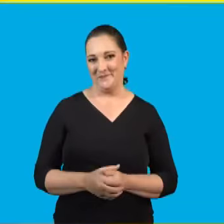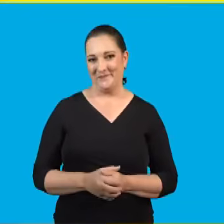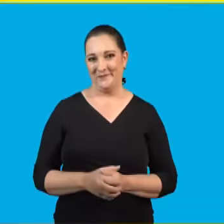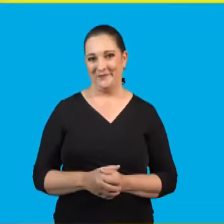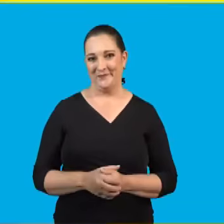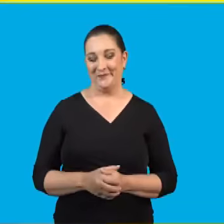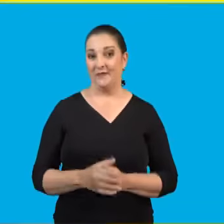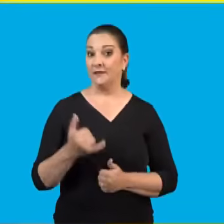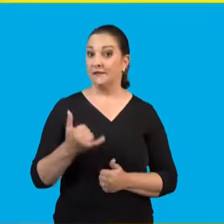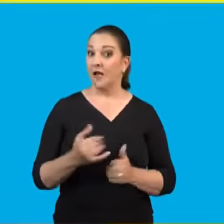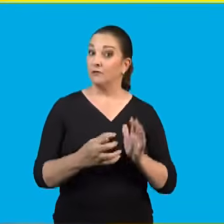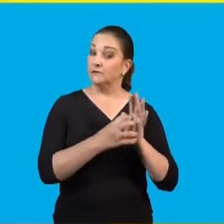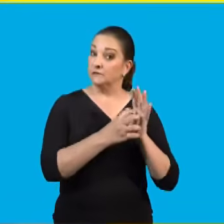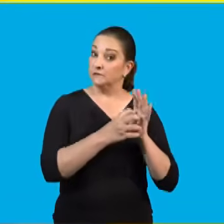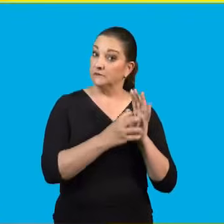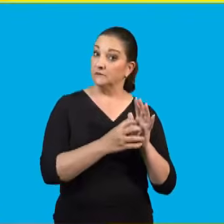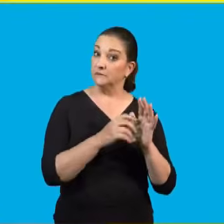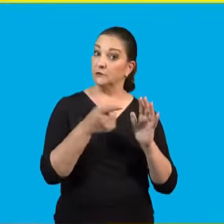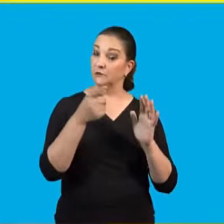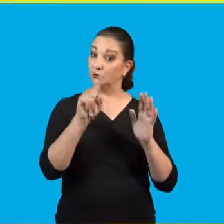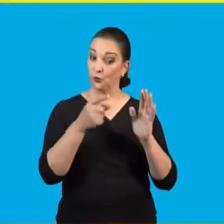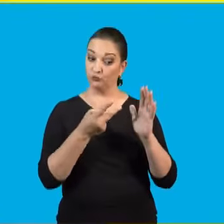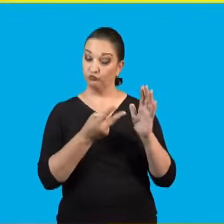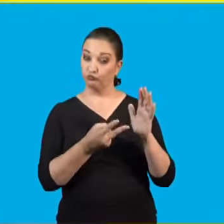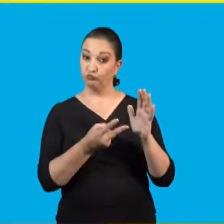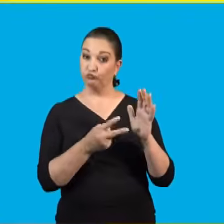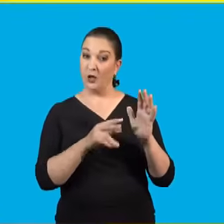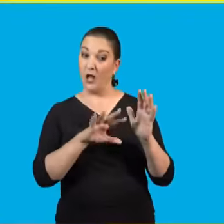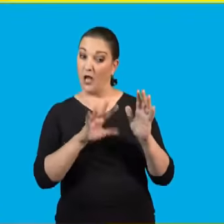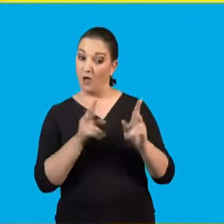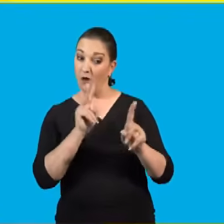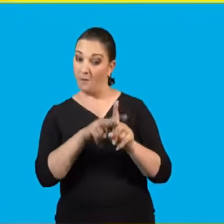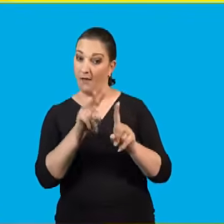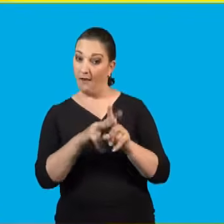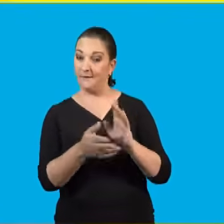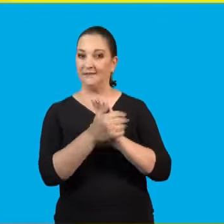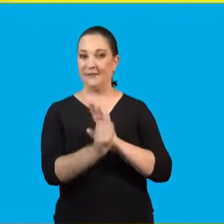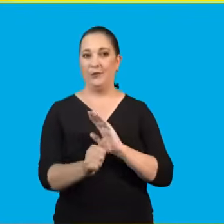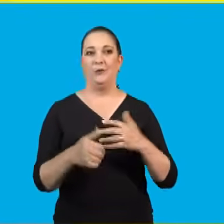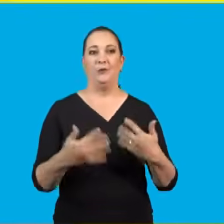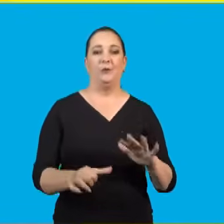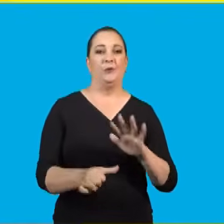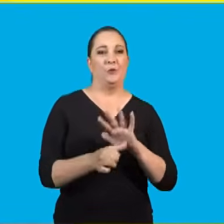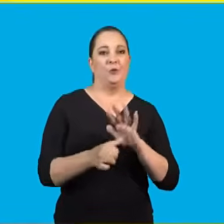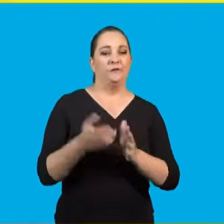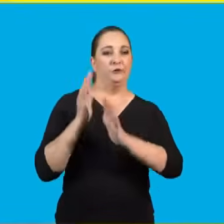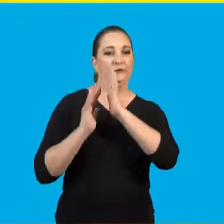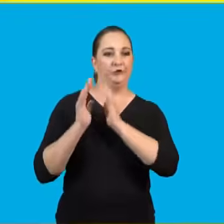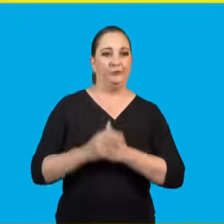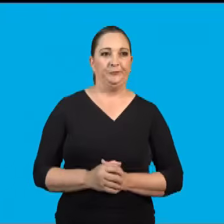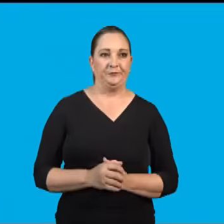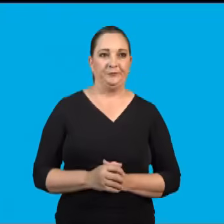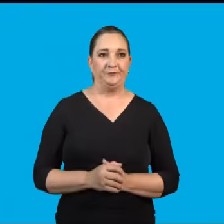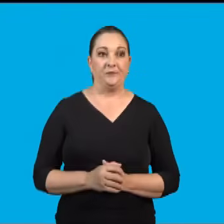Welcome back. Now let's look at examples so that you know how to apply the skills that are important in